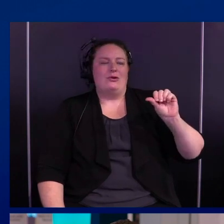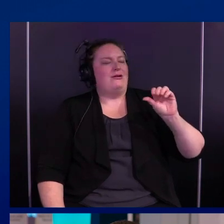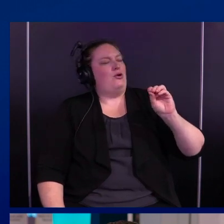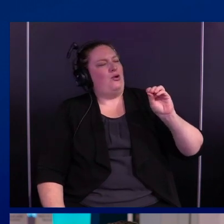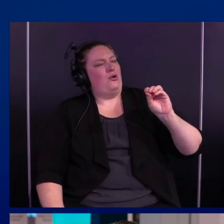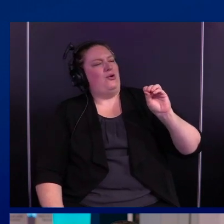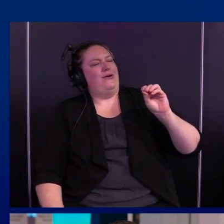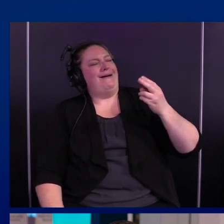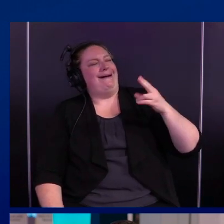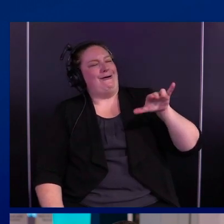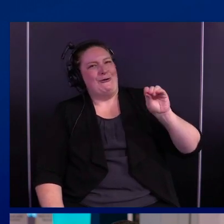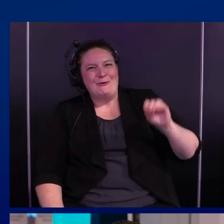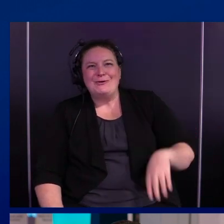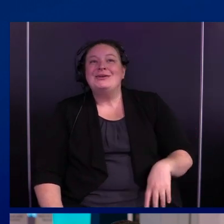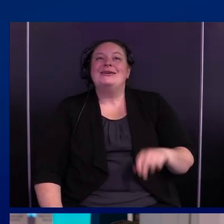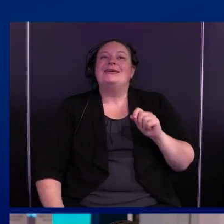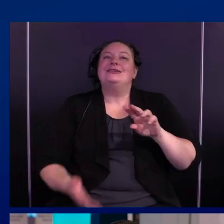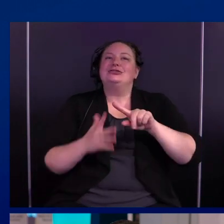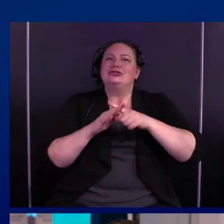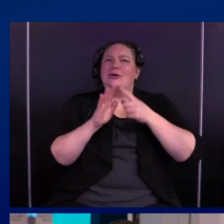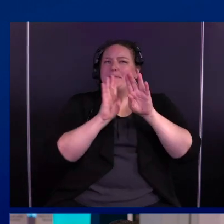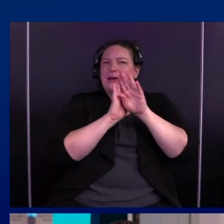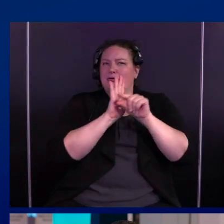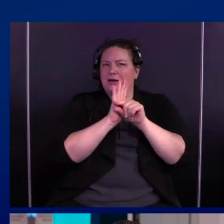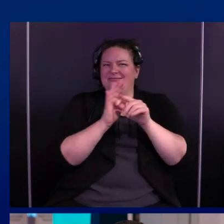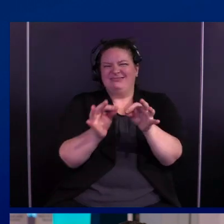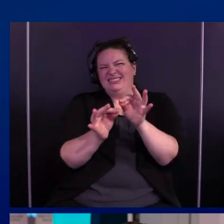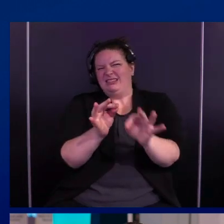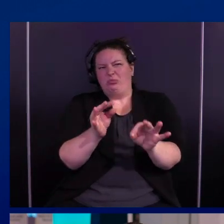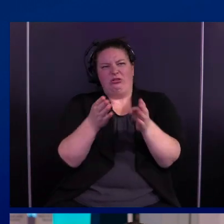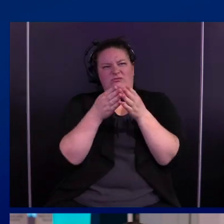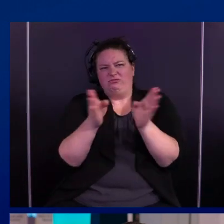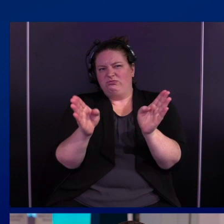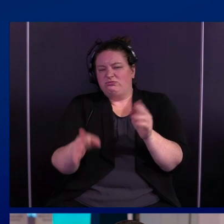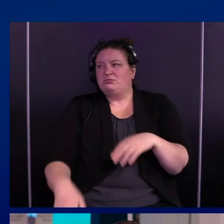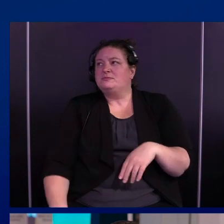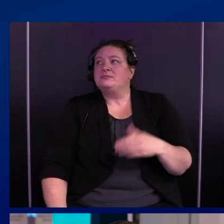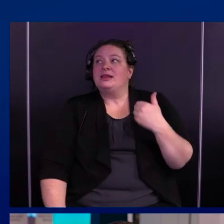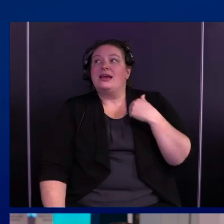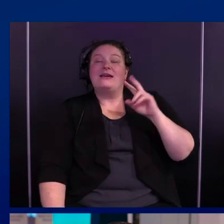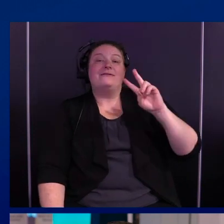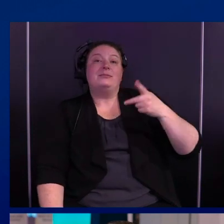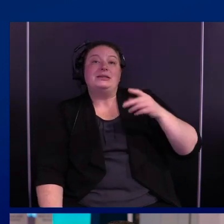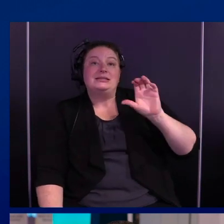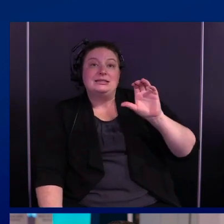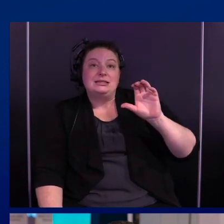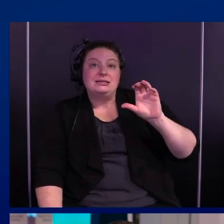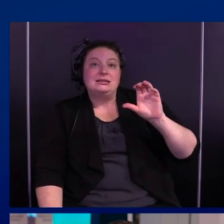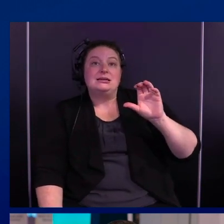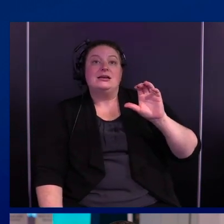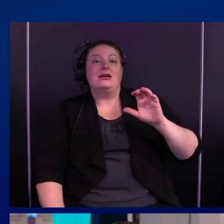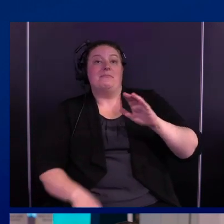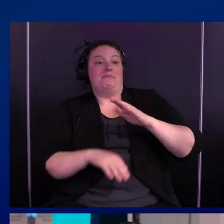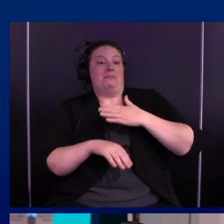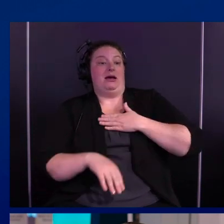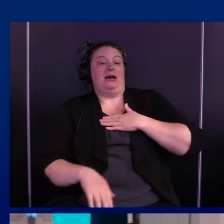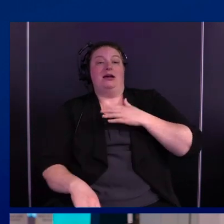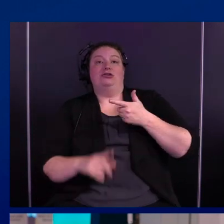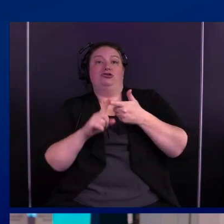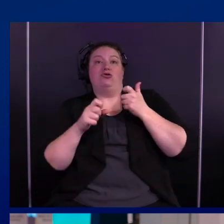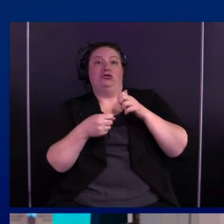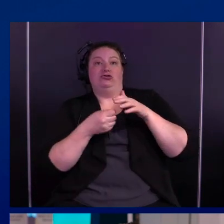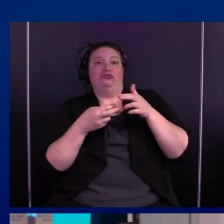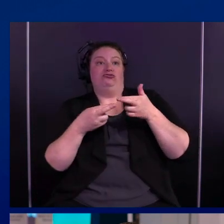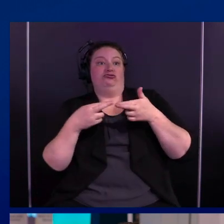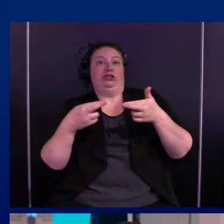with some background. So we try to keep it simple and generic. We have VPC on my source region. So again, this is my